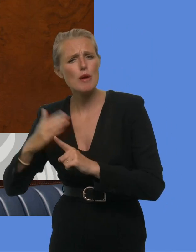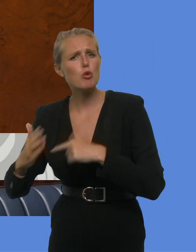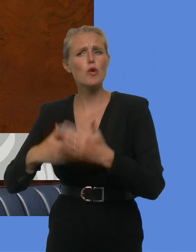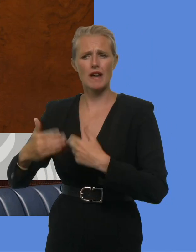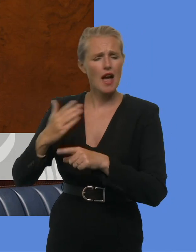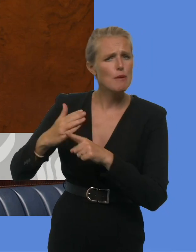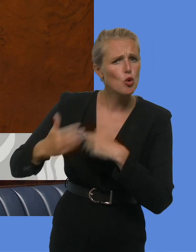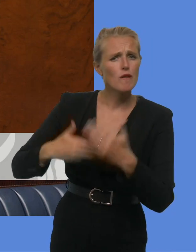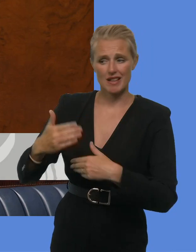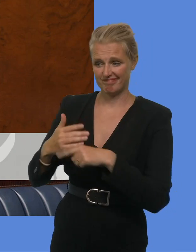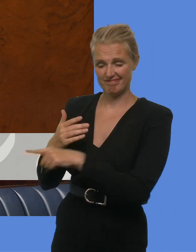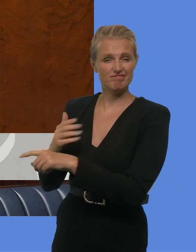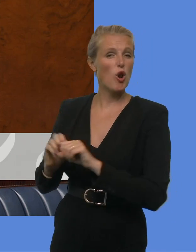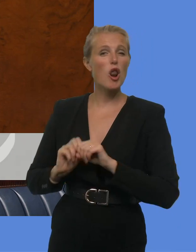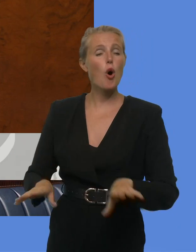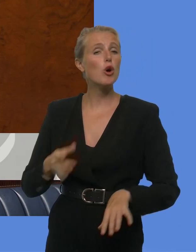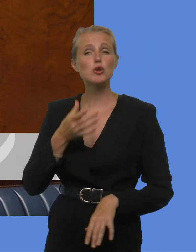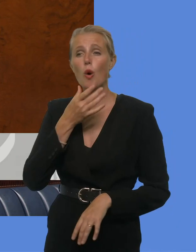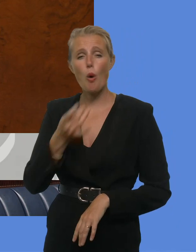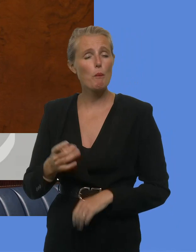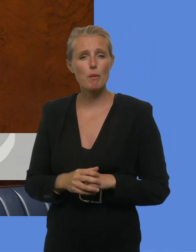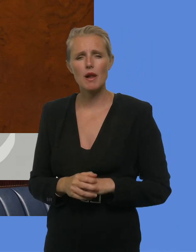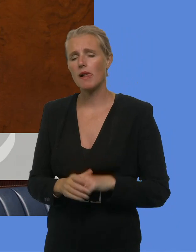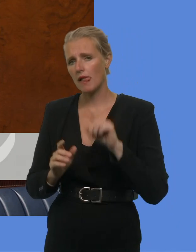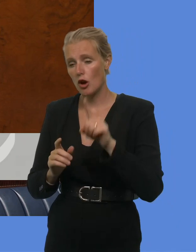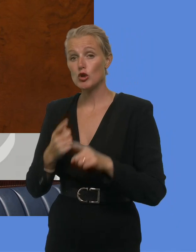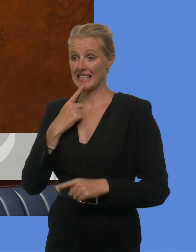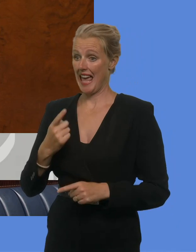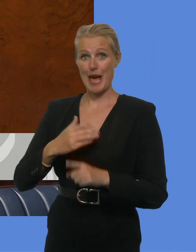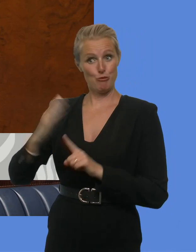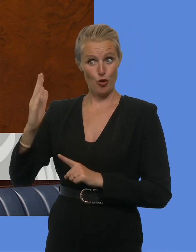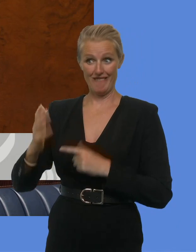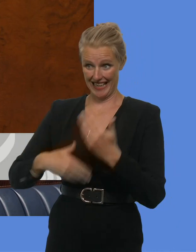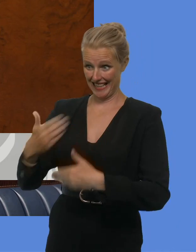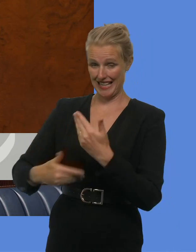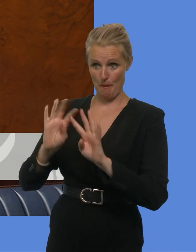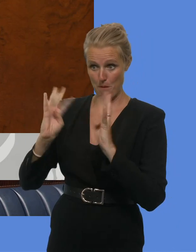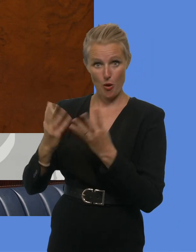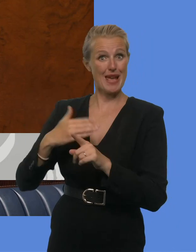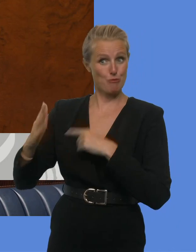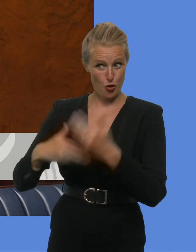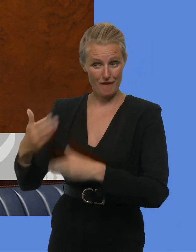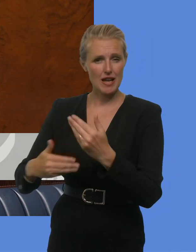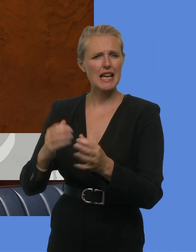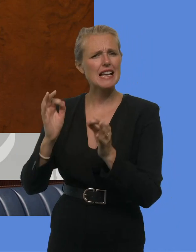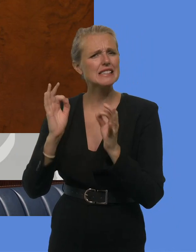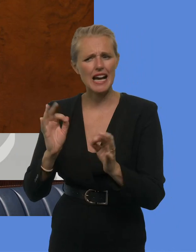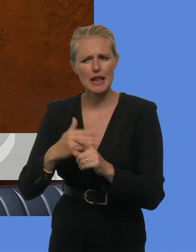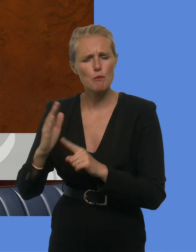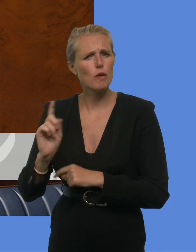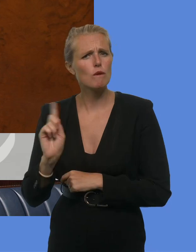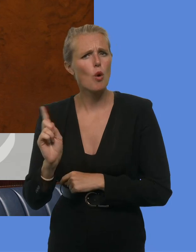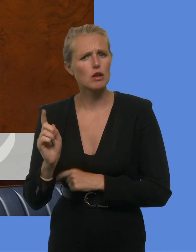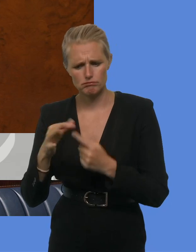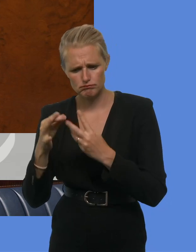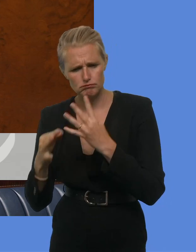frankly he's losing hope. Can I ask what specific improvements have been made in the last 6 months, and what hope will there be for these people who are waiting going forward that